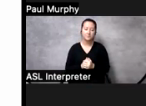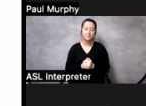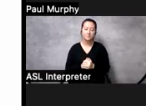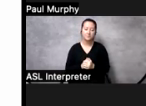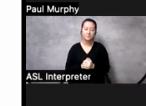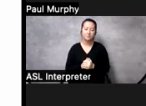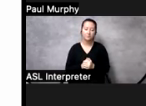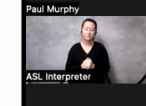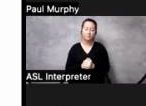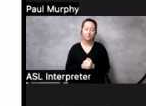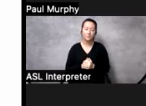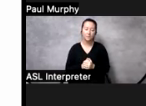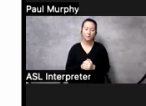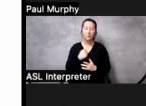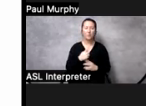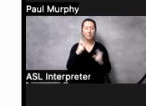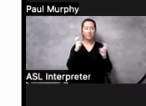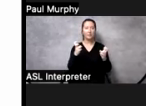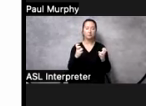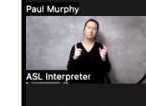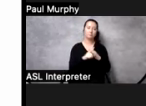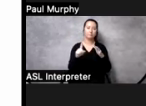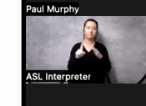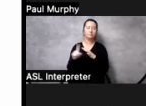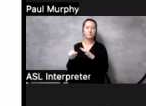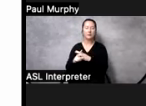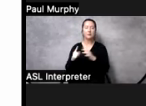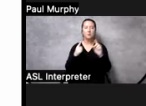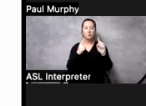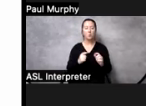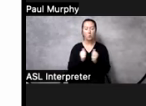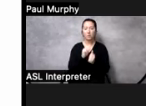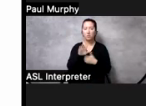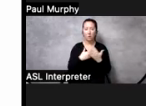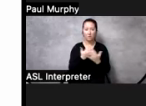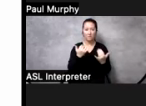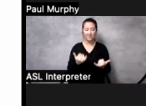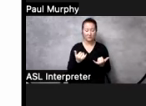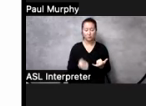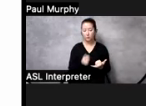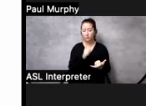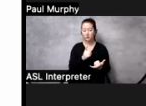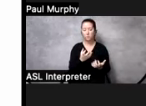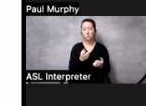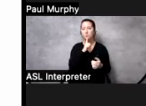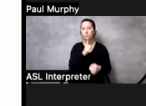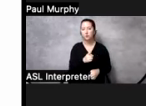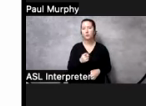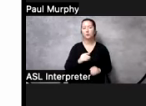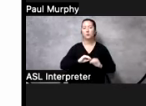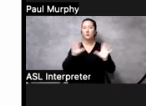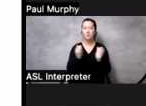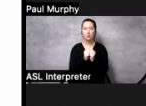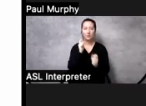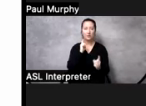sort of the theme that keeps arising here is the goal with all of these is to make sure that you are clear with each